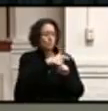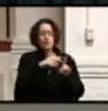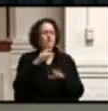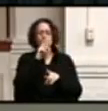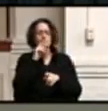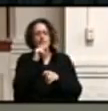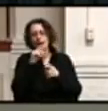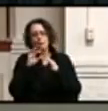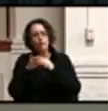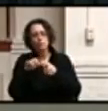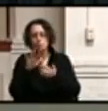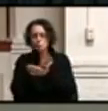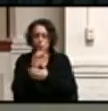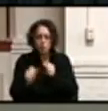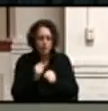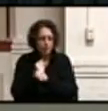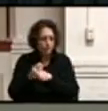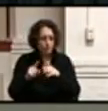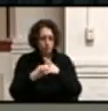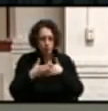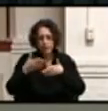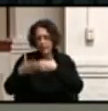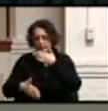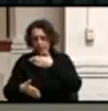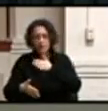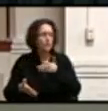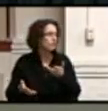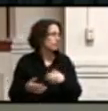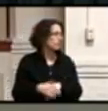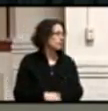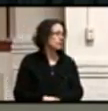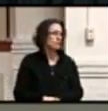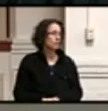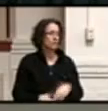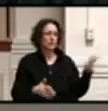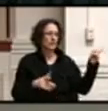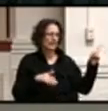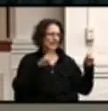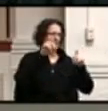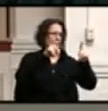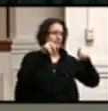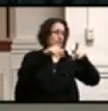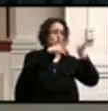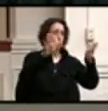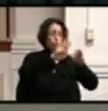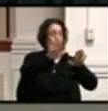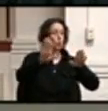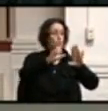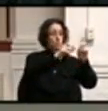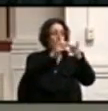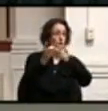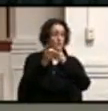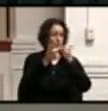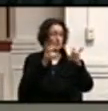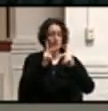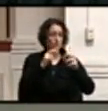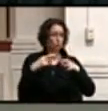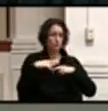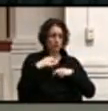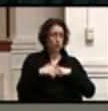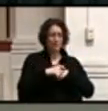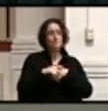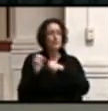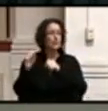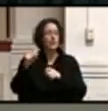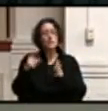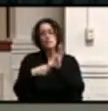begins. Well, maybe the chiefs can. People retire in your departments just whenever? Yeah. Well, depends on the starting date and